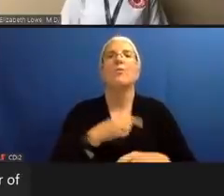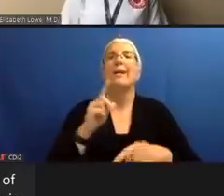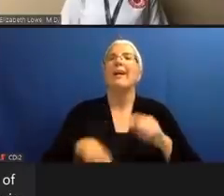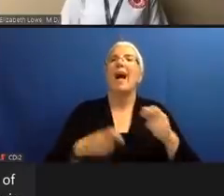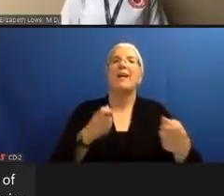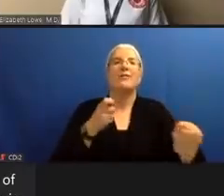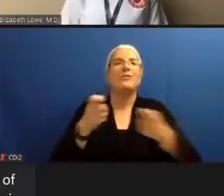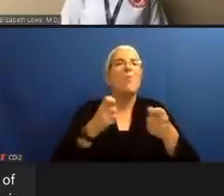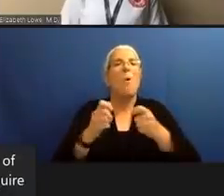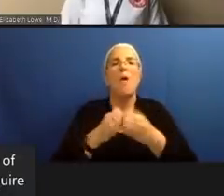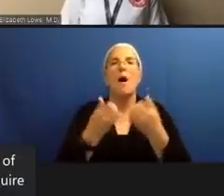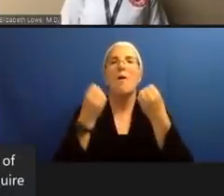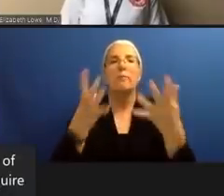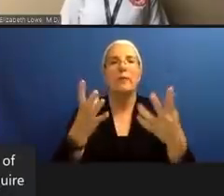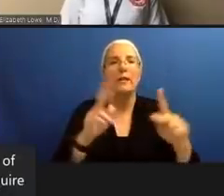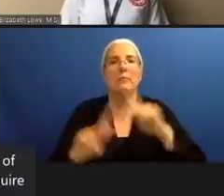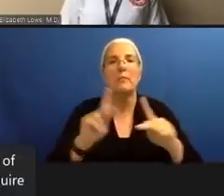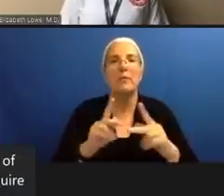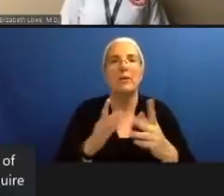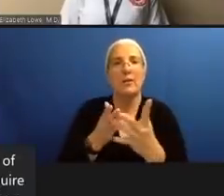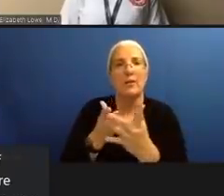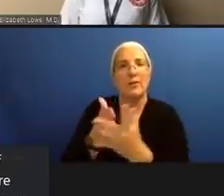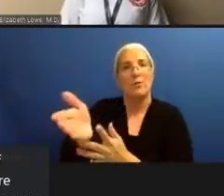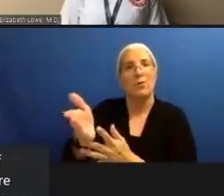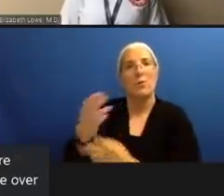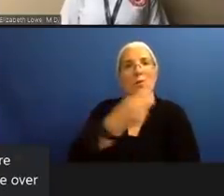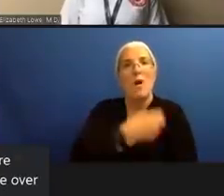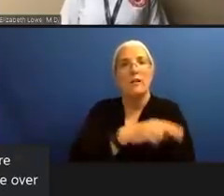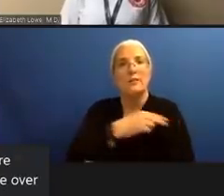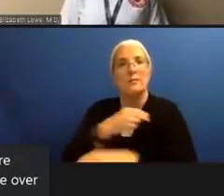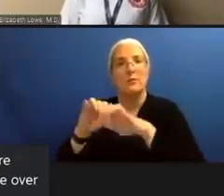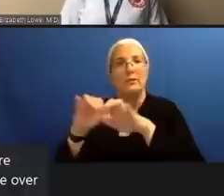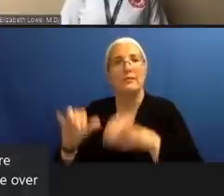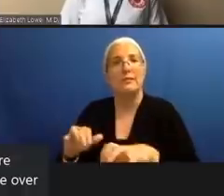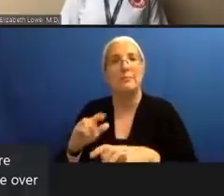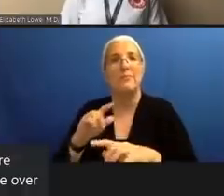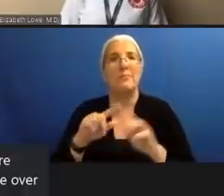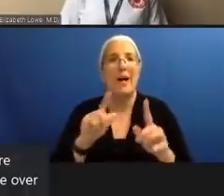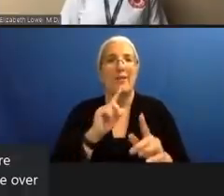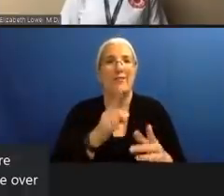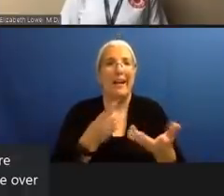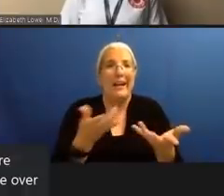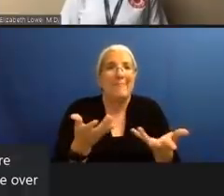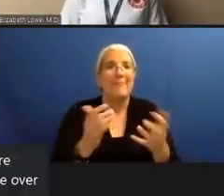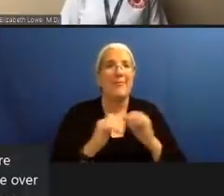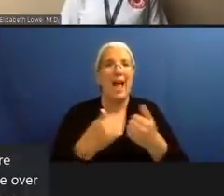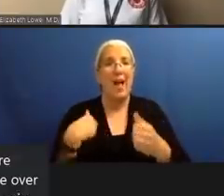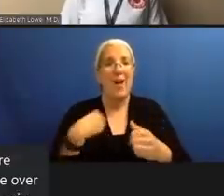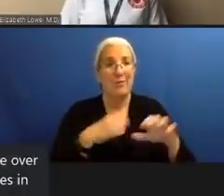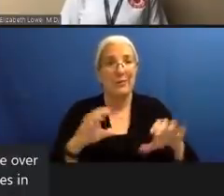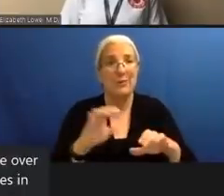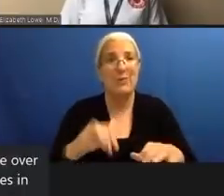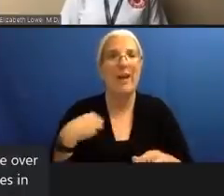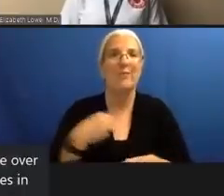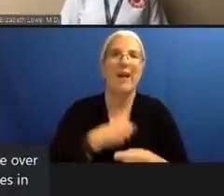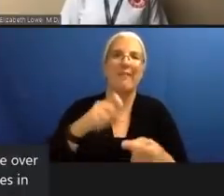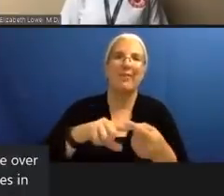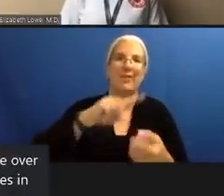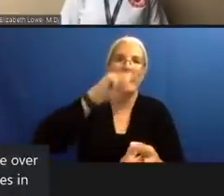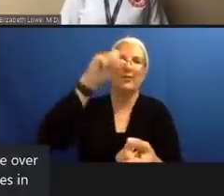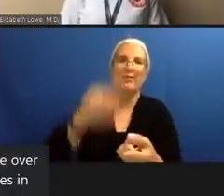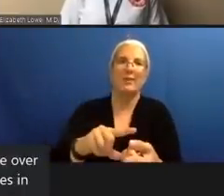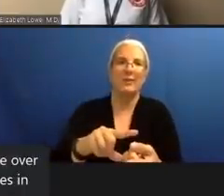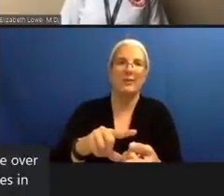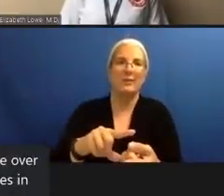hospitalizations. The only mechanism we have over that is by reducing transmission, reducing cases in the first place. And so ultimately,